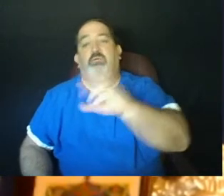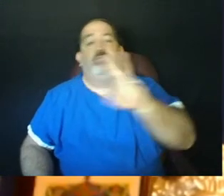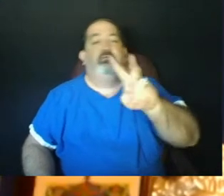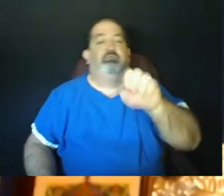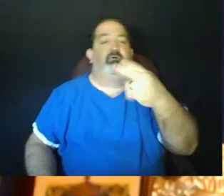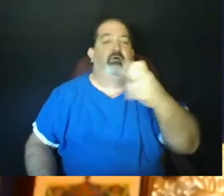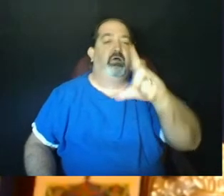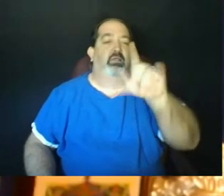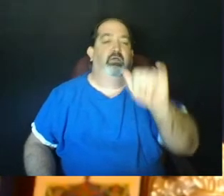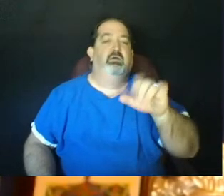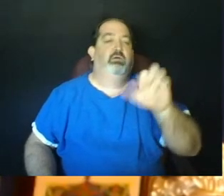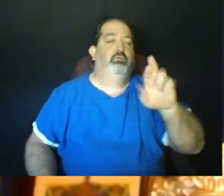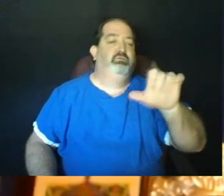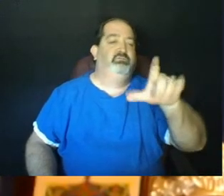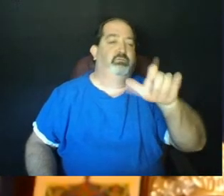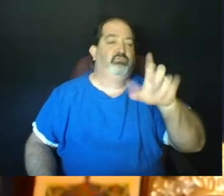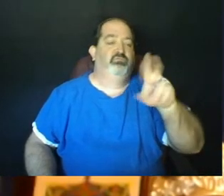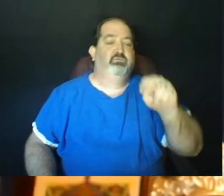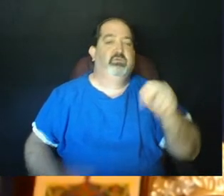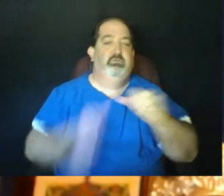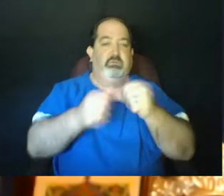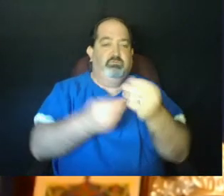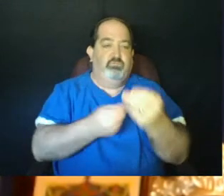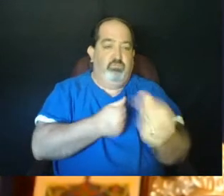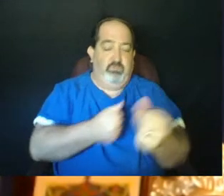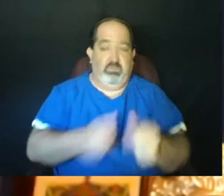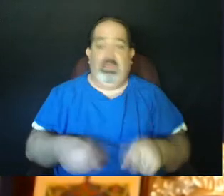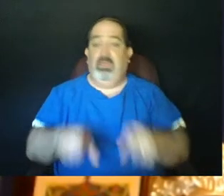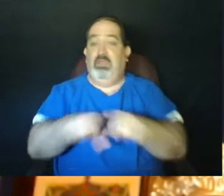smoothly. Add to